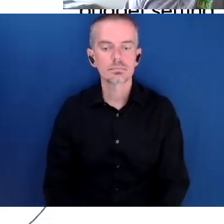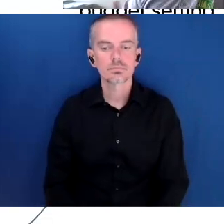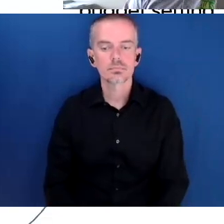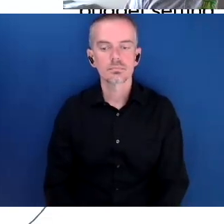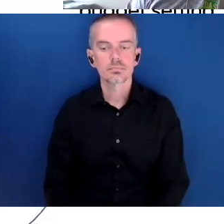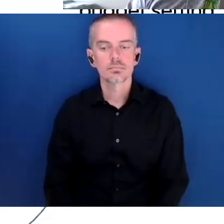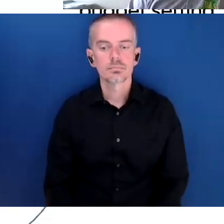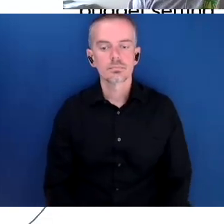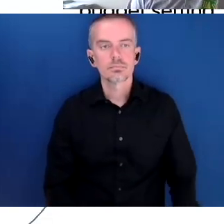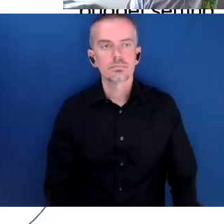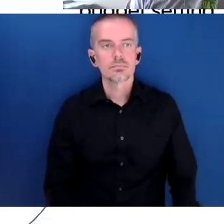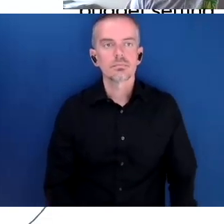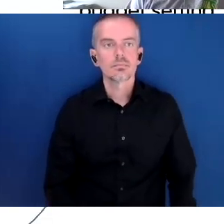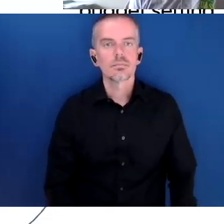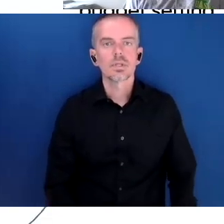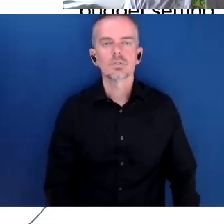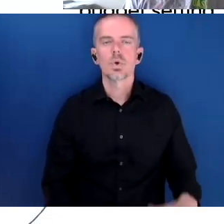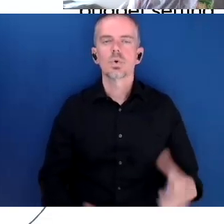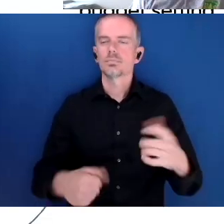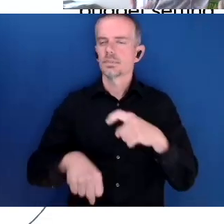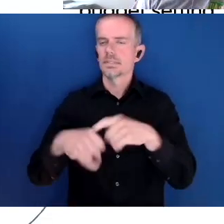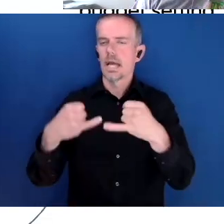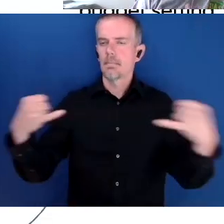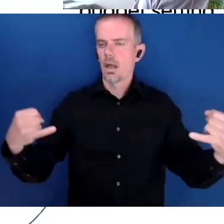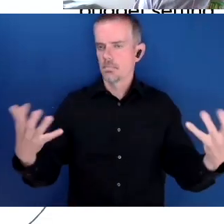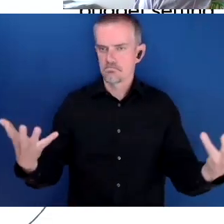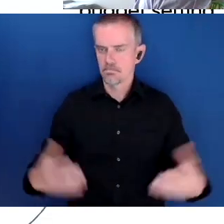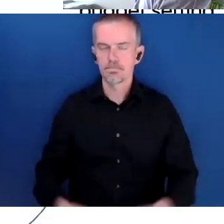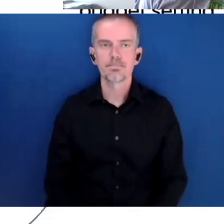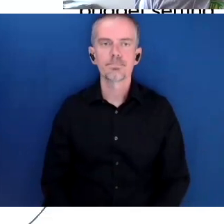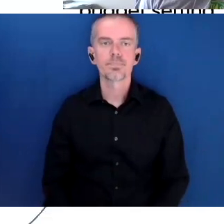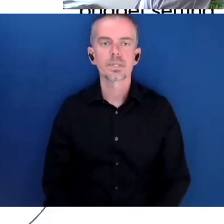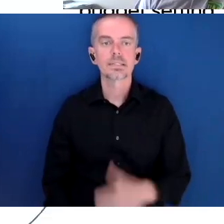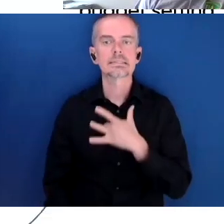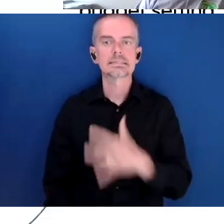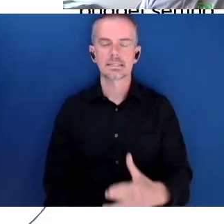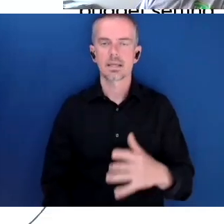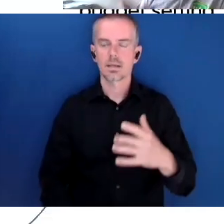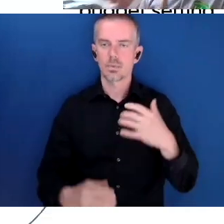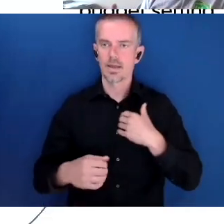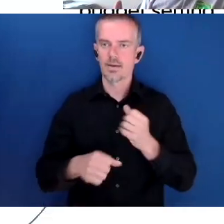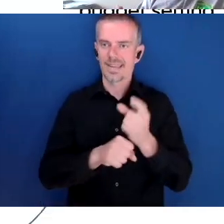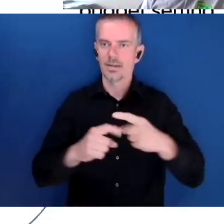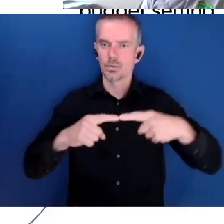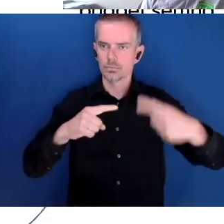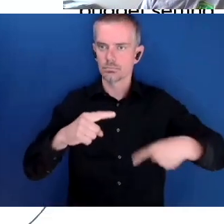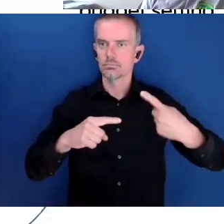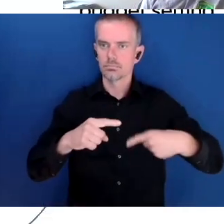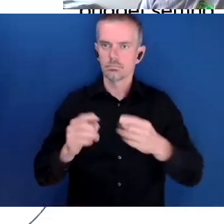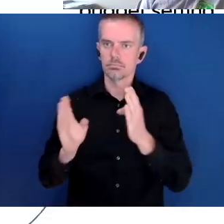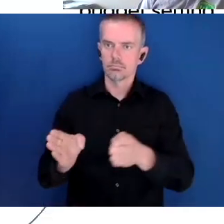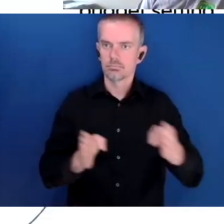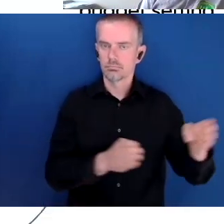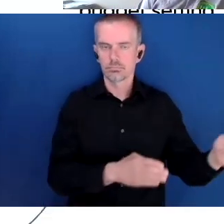So what is the timeline on this? Generally, we work on an annual timeline. As we said, we get annual